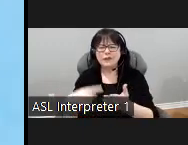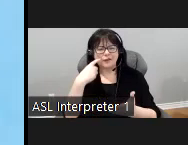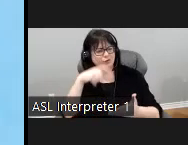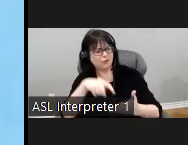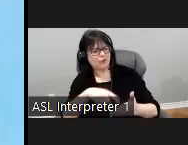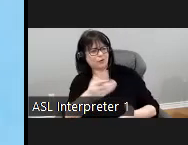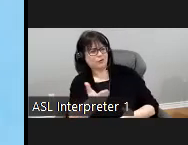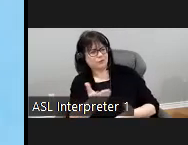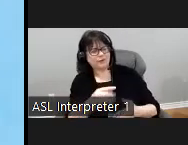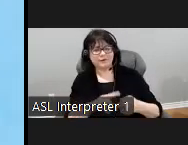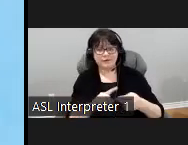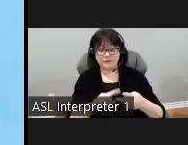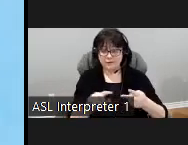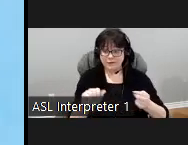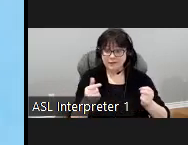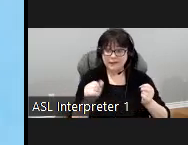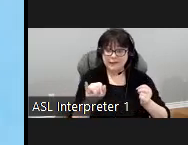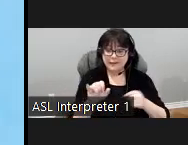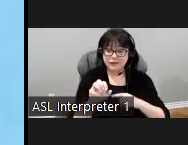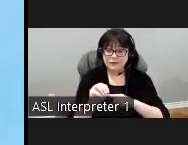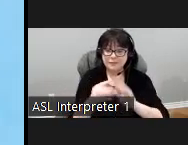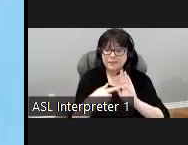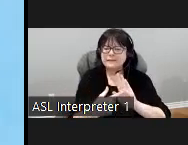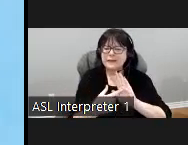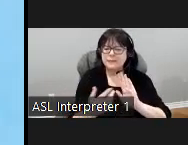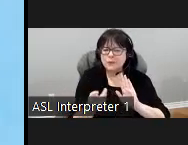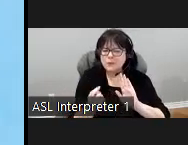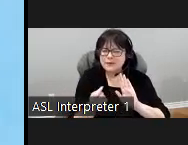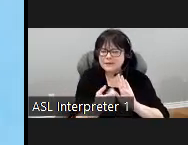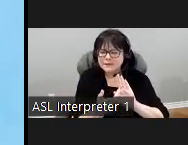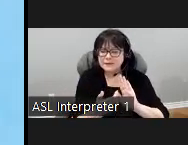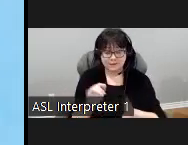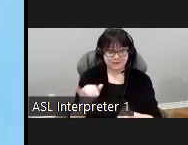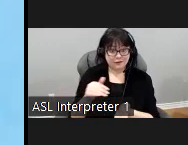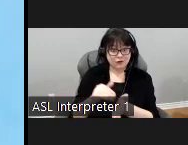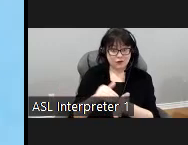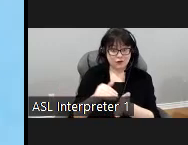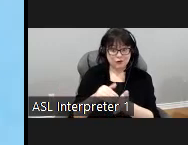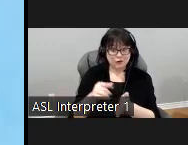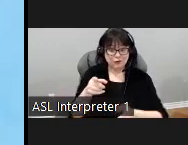ageism show up in this scenario? How does that doctor,